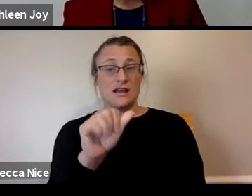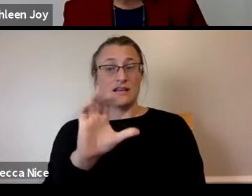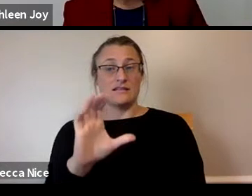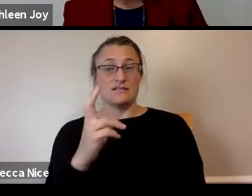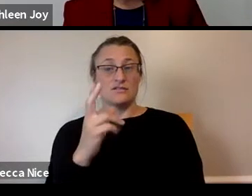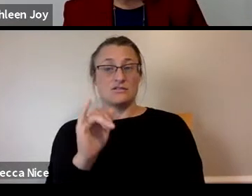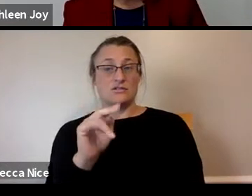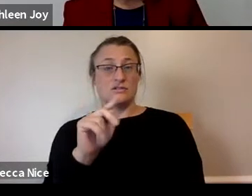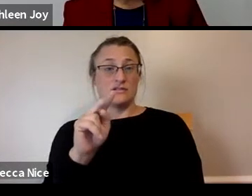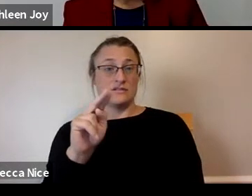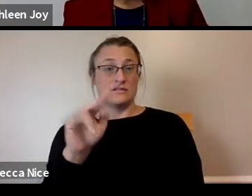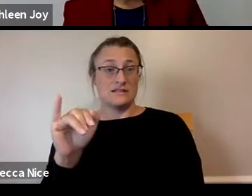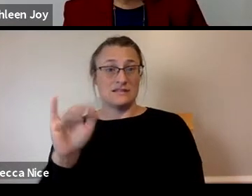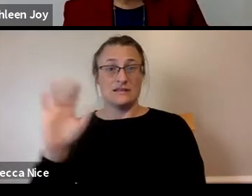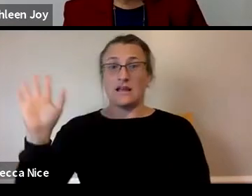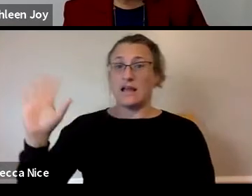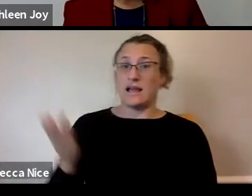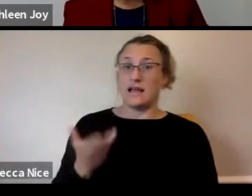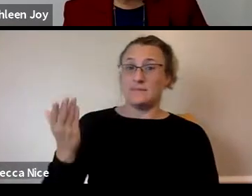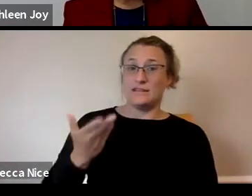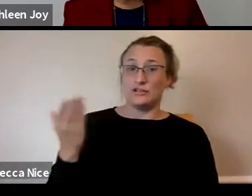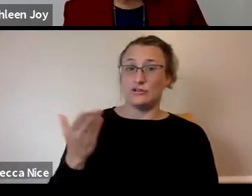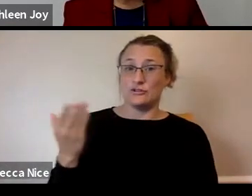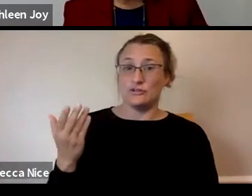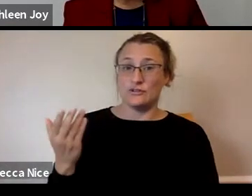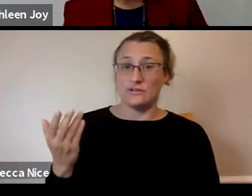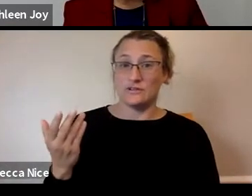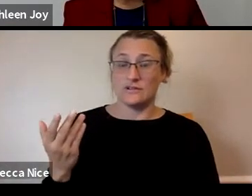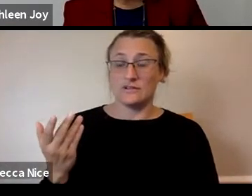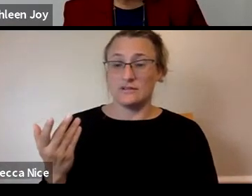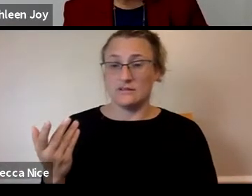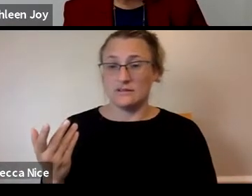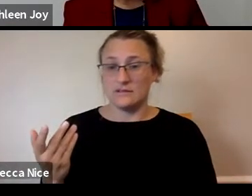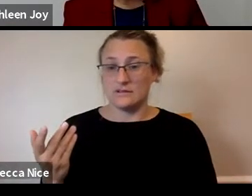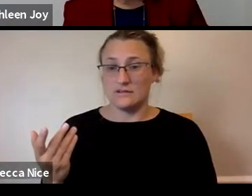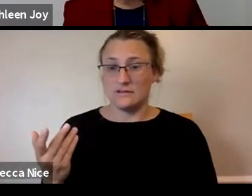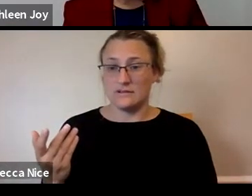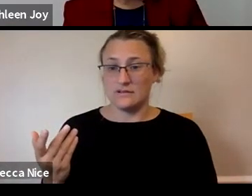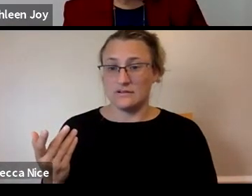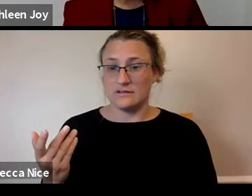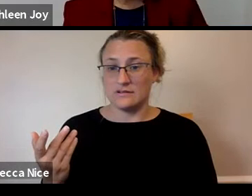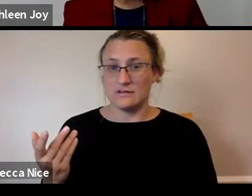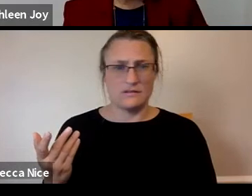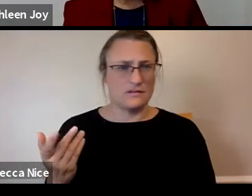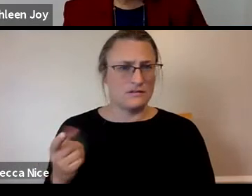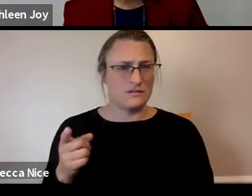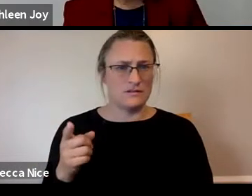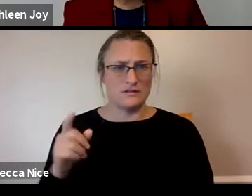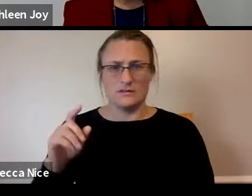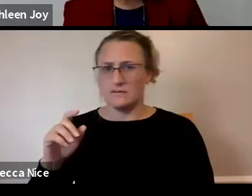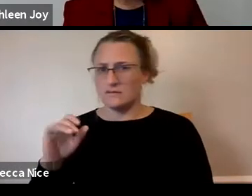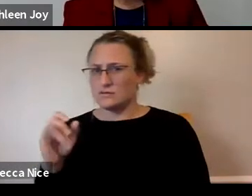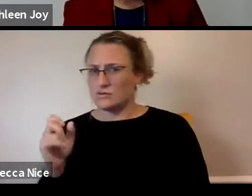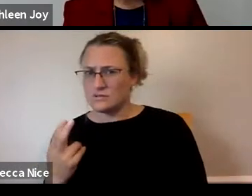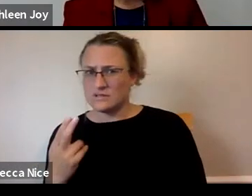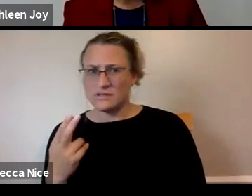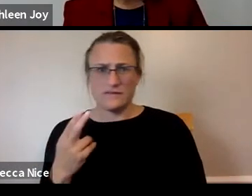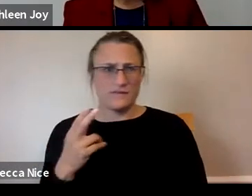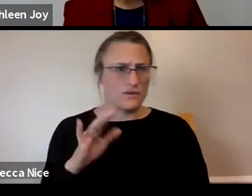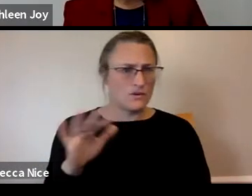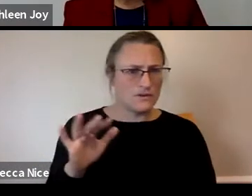Kautenia. Unmute. Oh, no, you're not Joseph. Joseph. Oh, wait.